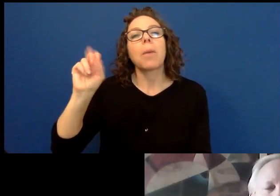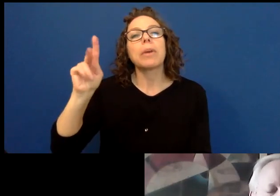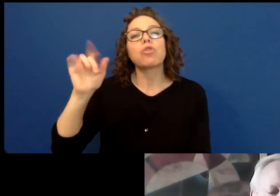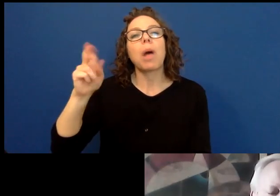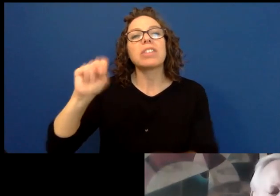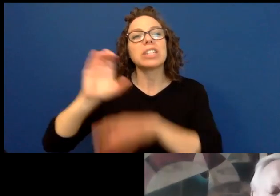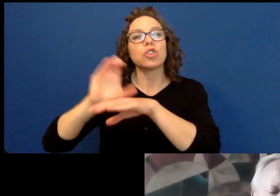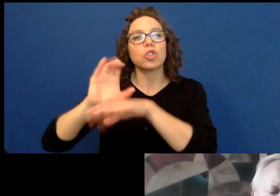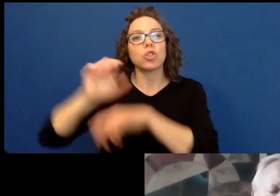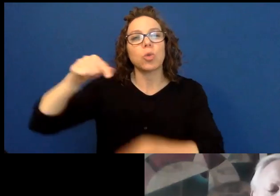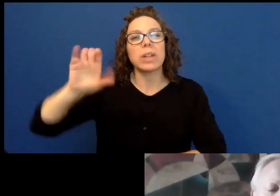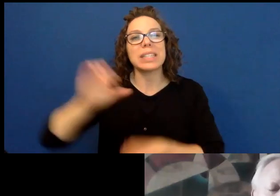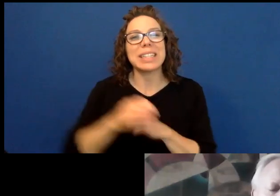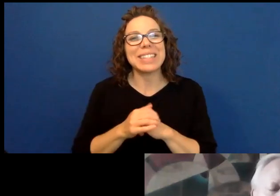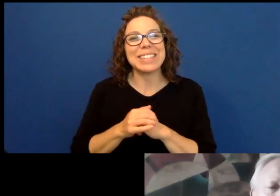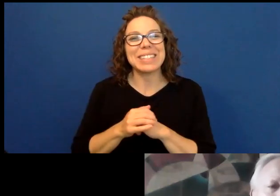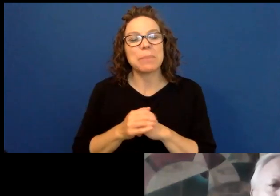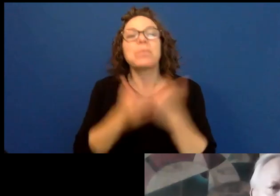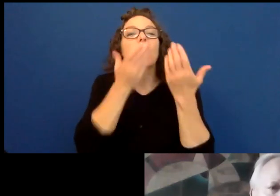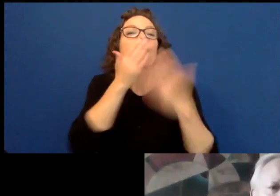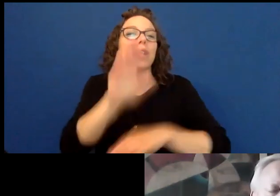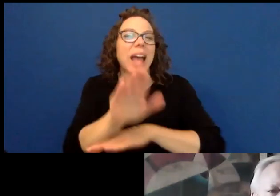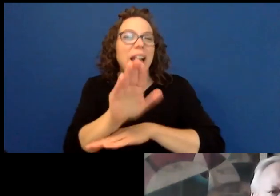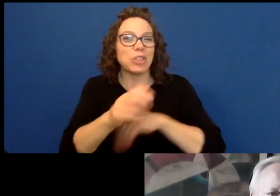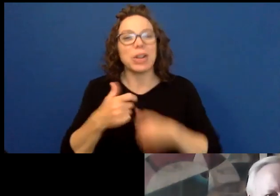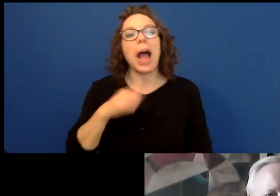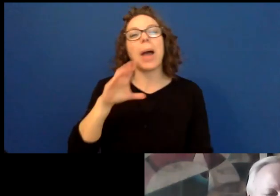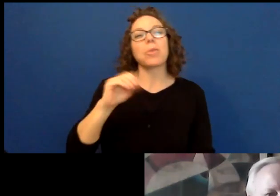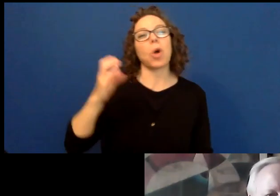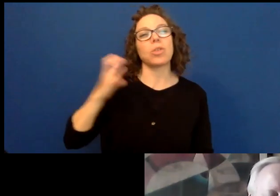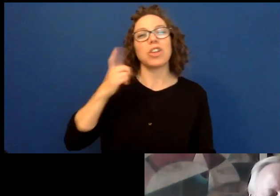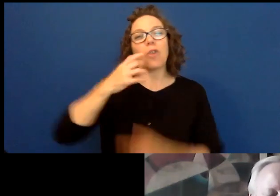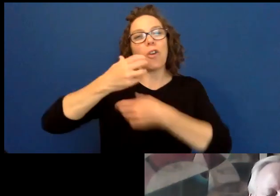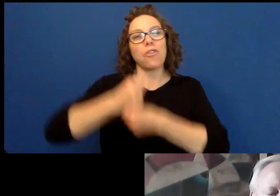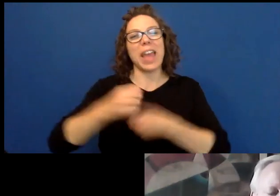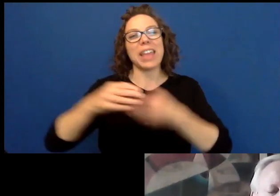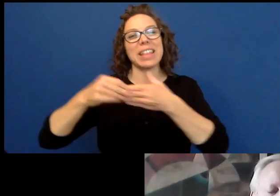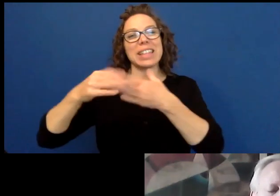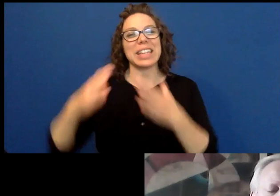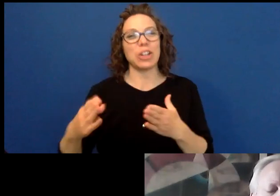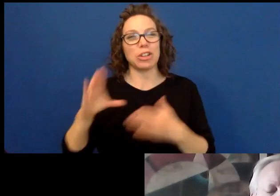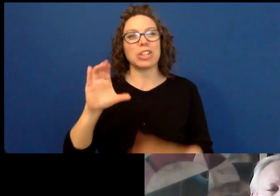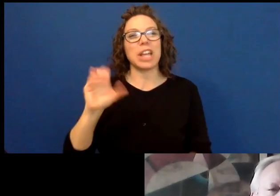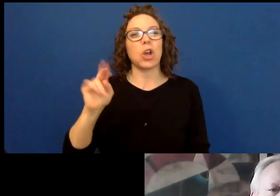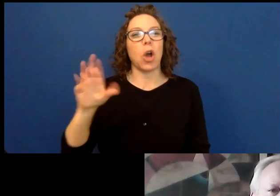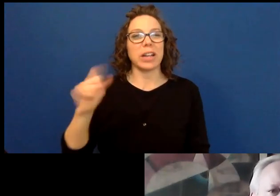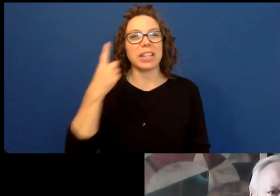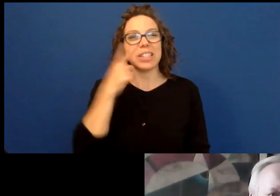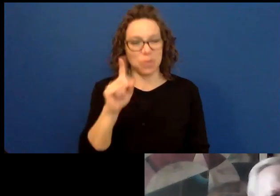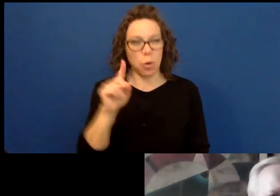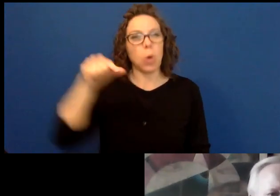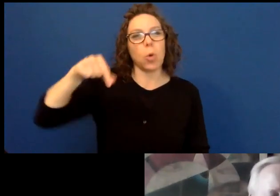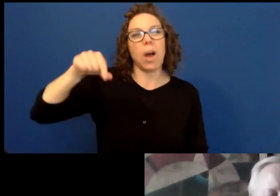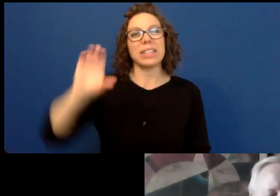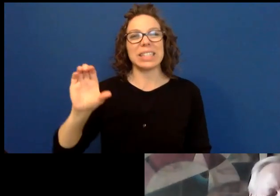Good afternoon. I speak today as the co-chair of the Faith Leaders Caucus of Quad Cities Interfaith and the co-chair